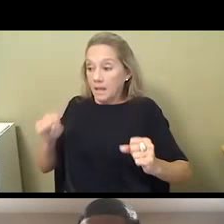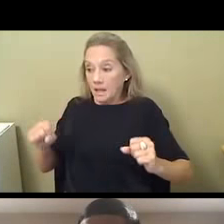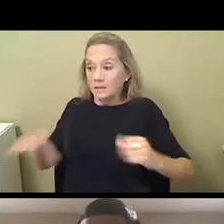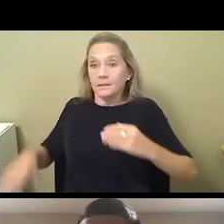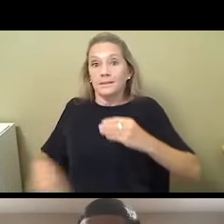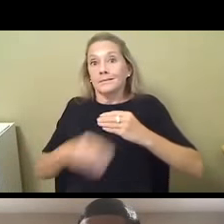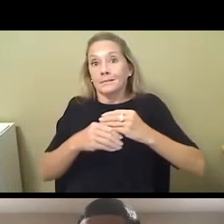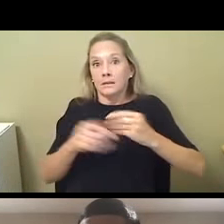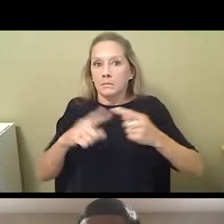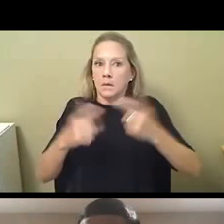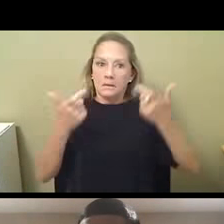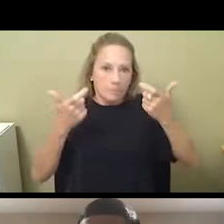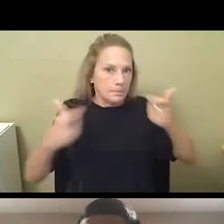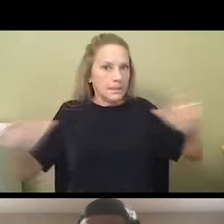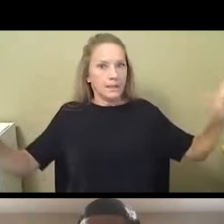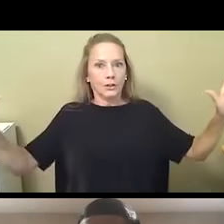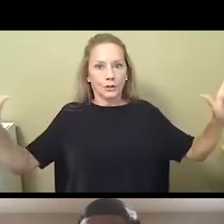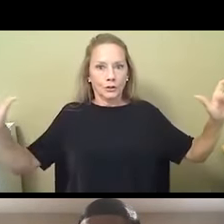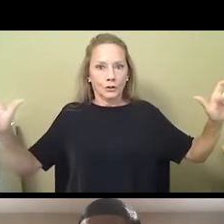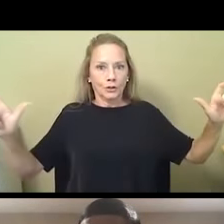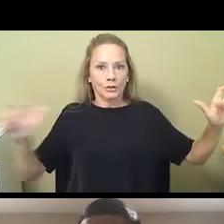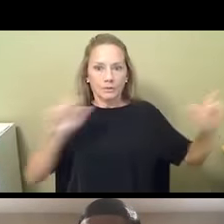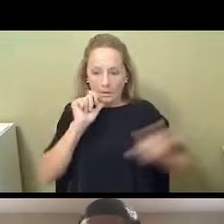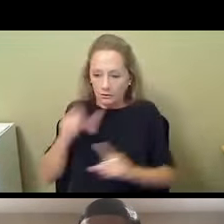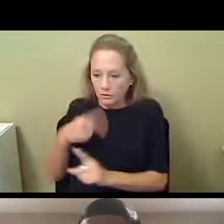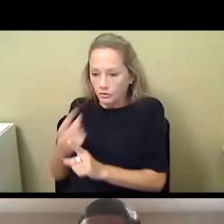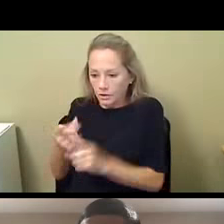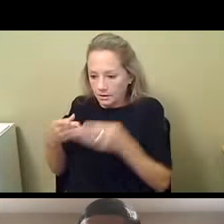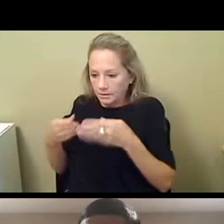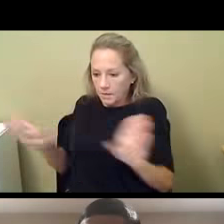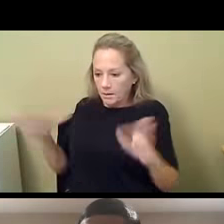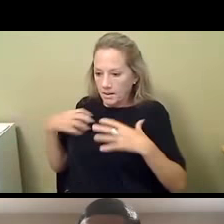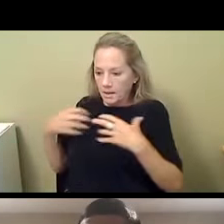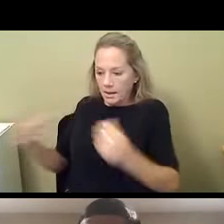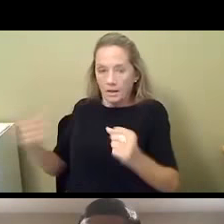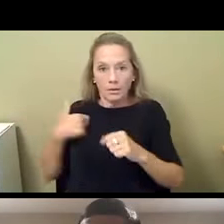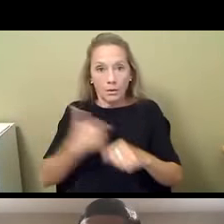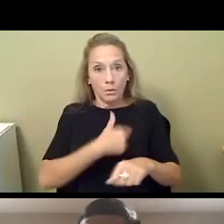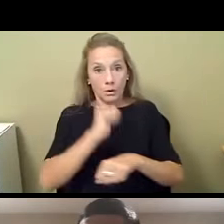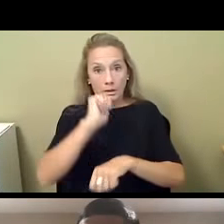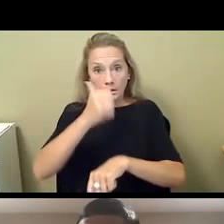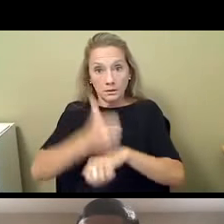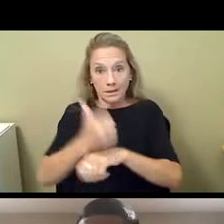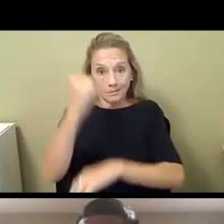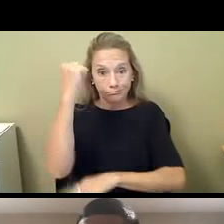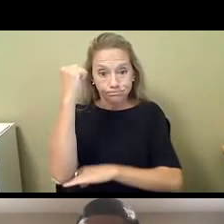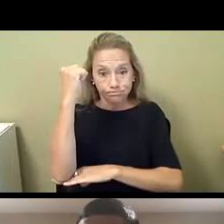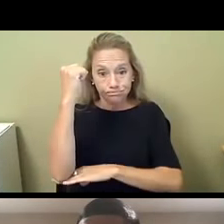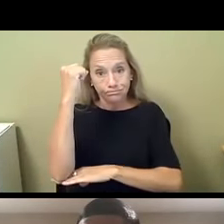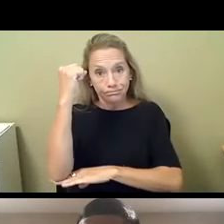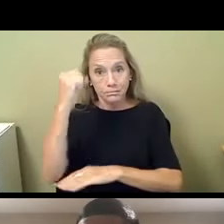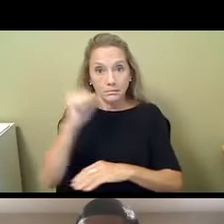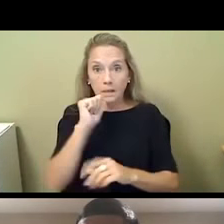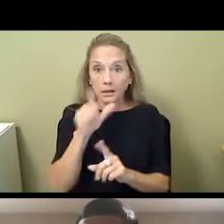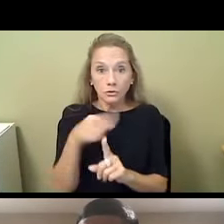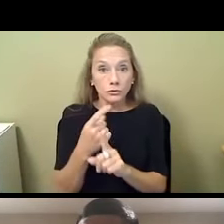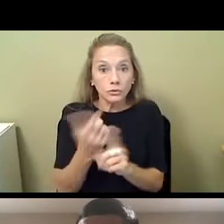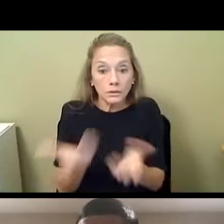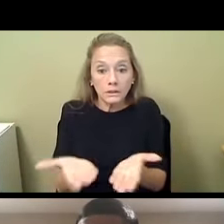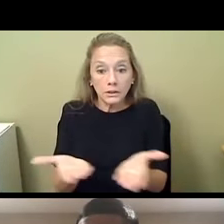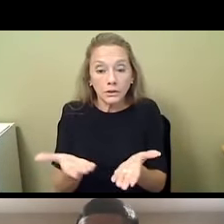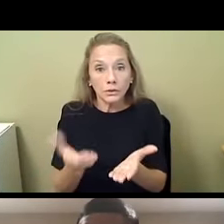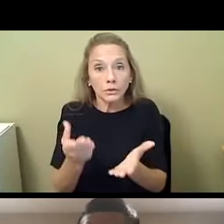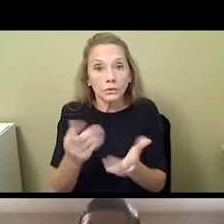it is bigger than public health. We're setting a precedent, not just you guys, this country, with what's happening